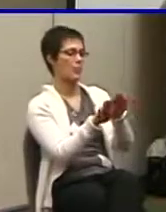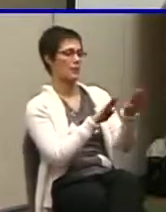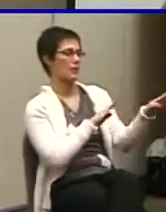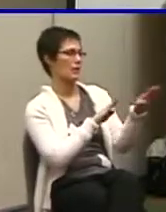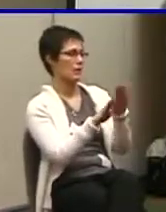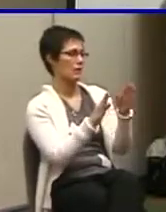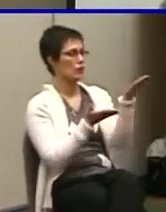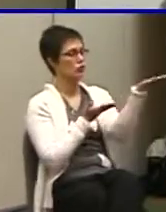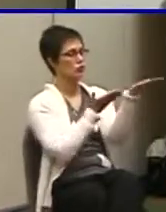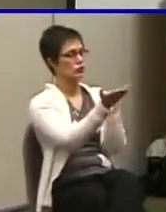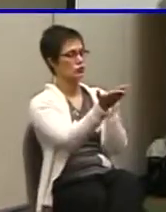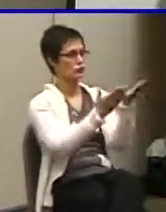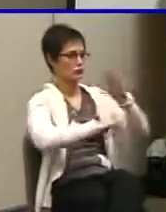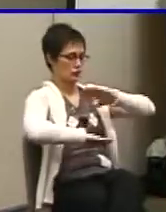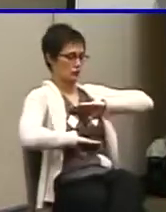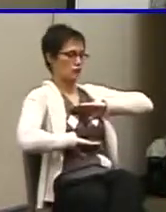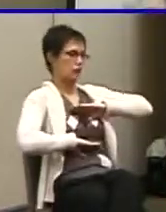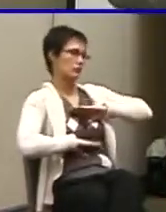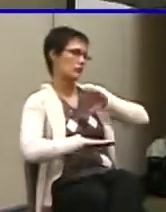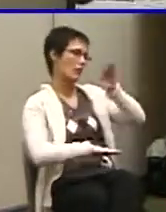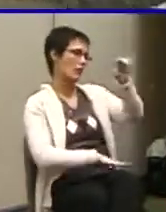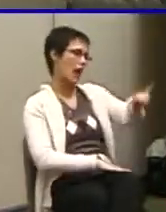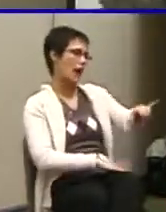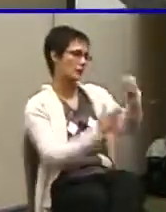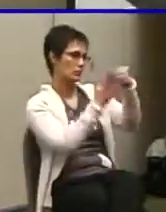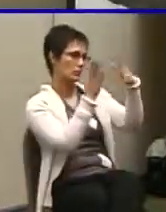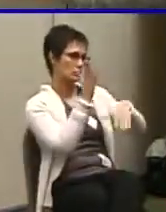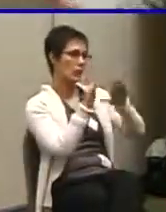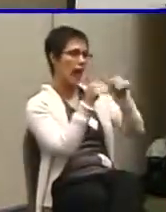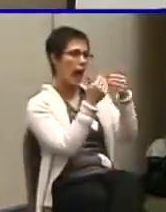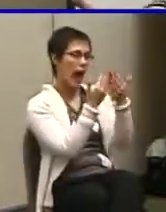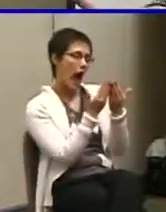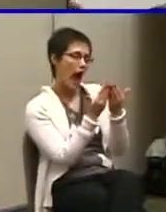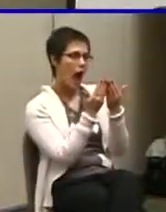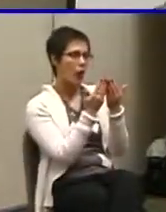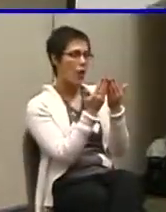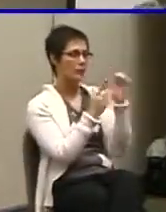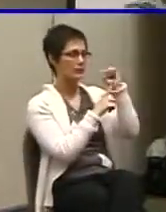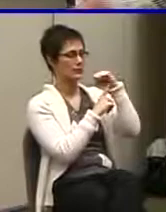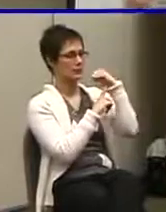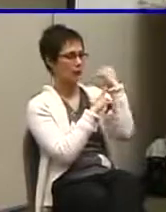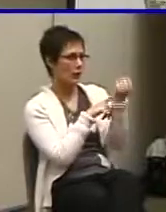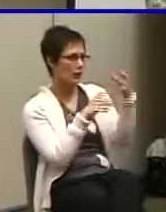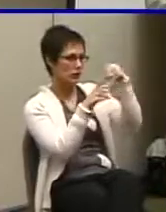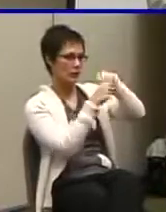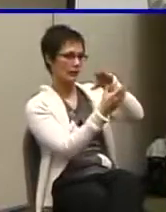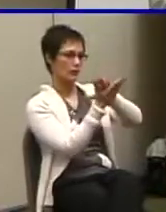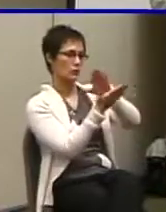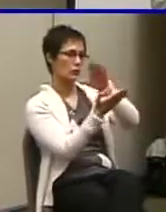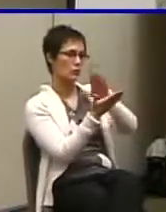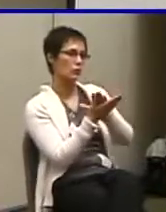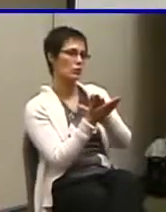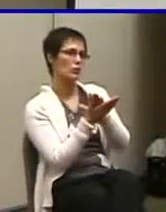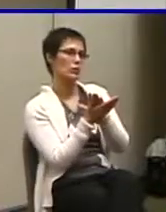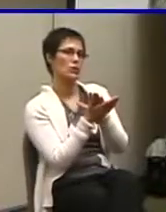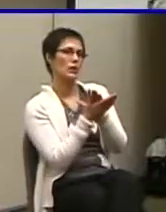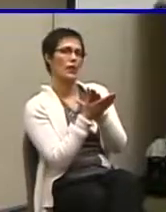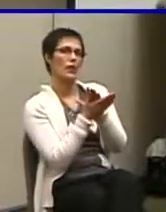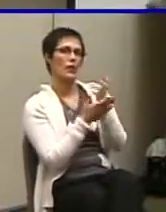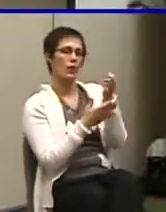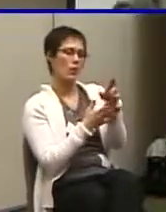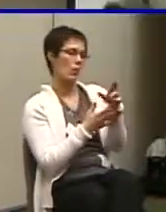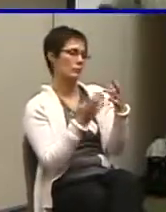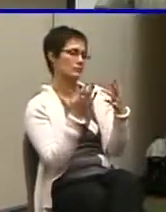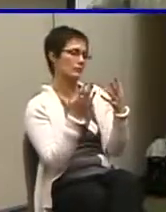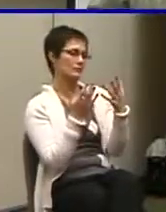the student, how the factors in the context of the school either set to occasion the behavior or